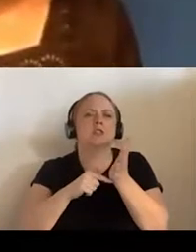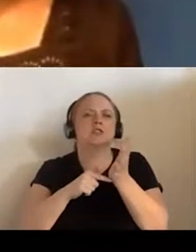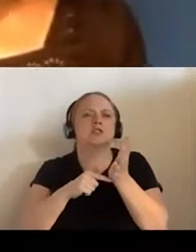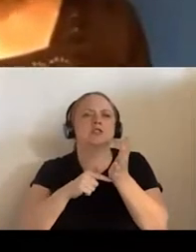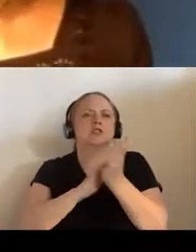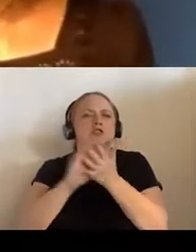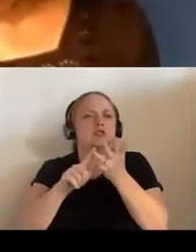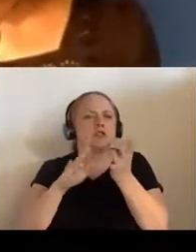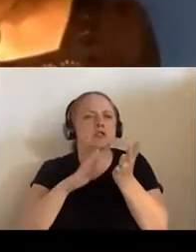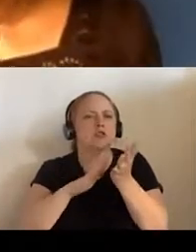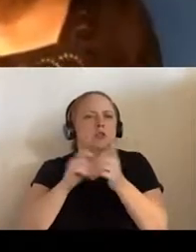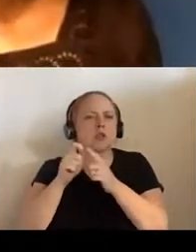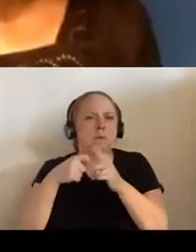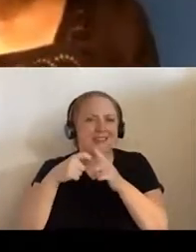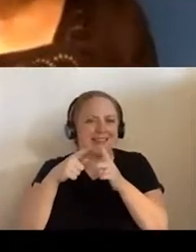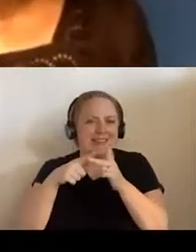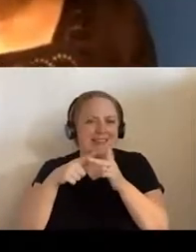image from that a little bit later.